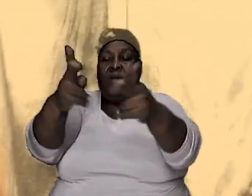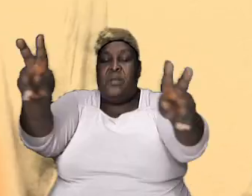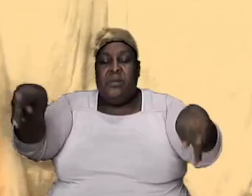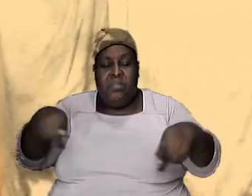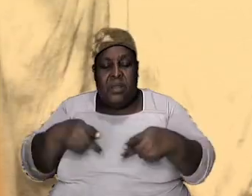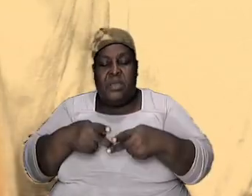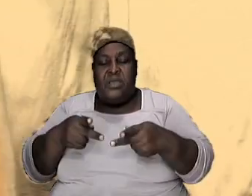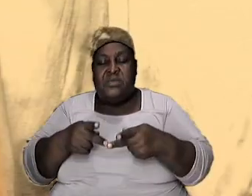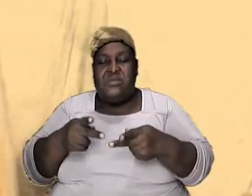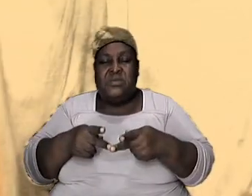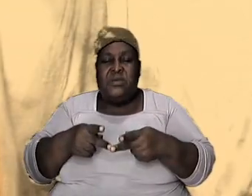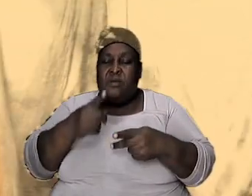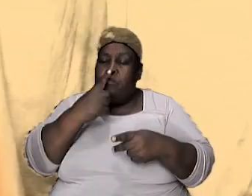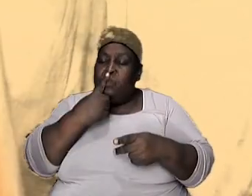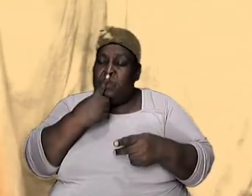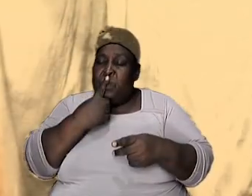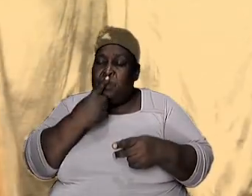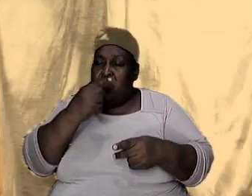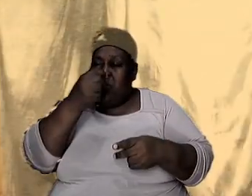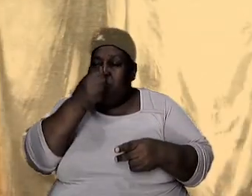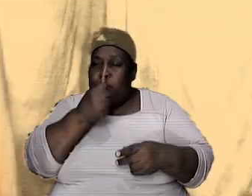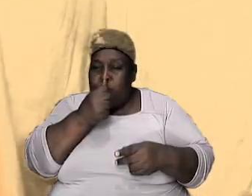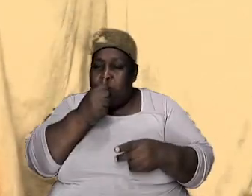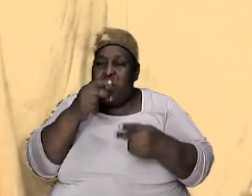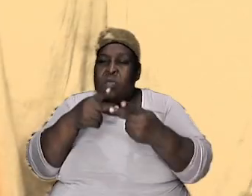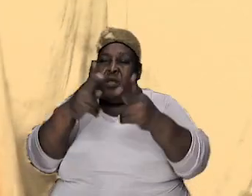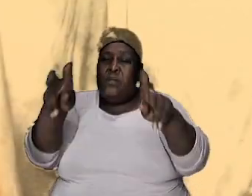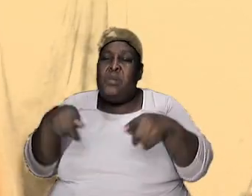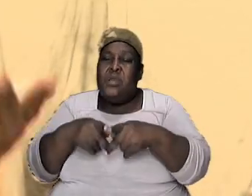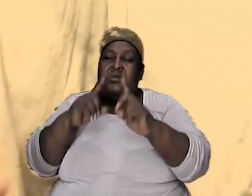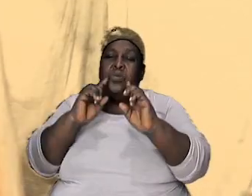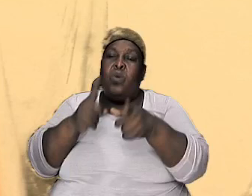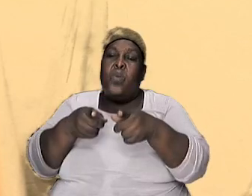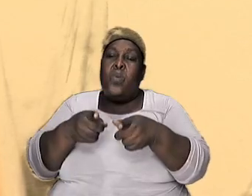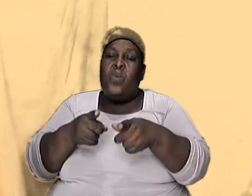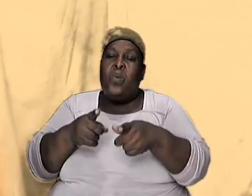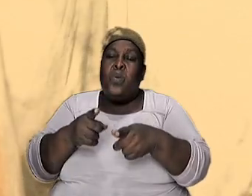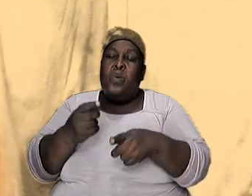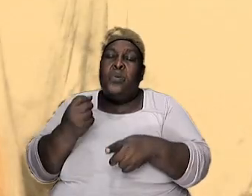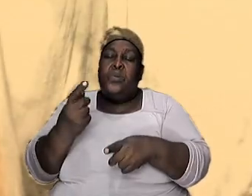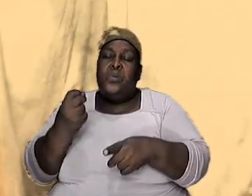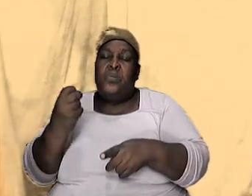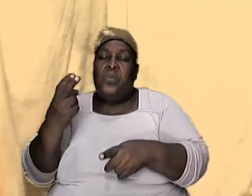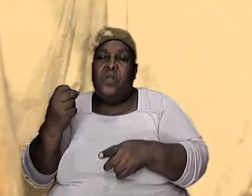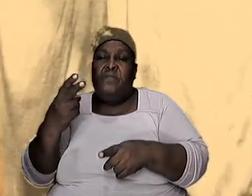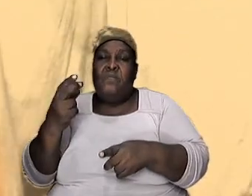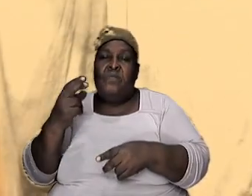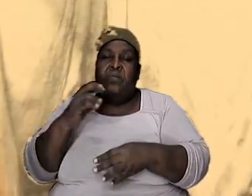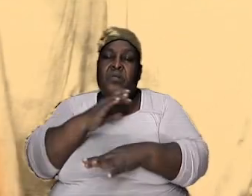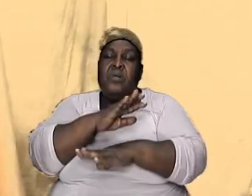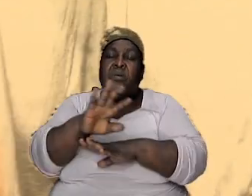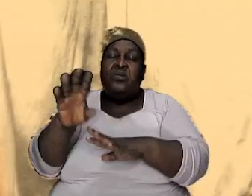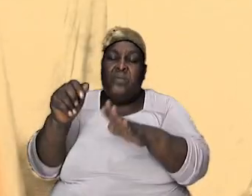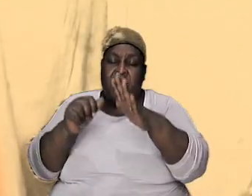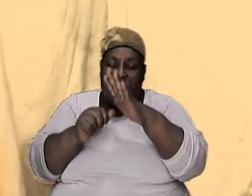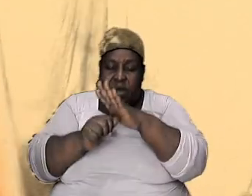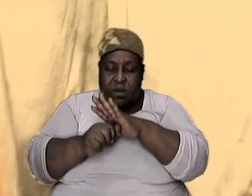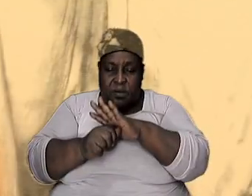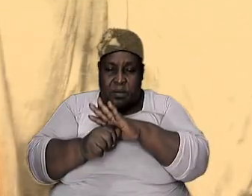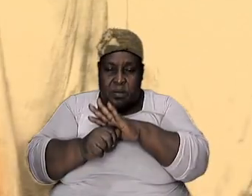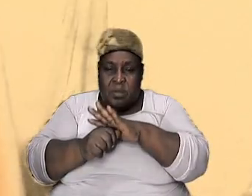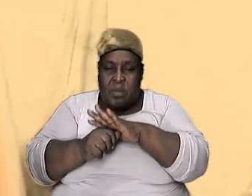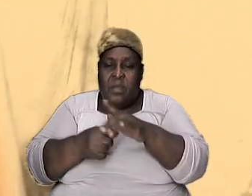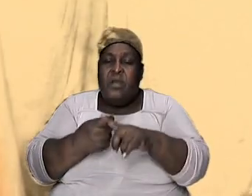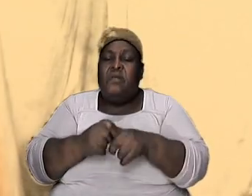God, that secret place, that place that we will go at our 12 o'clock, that place that we will go to hide